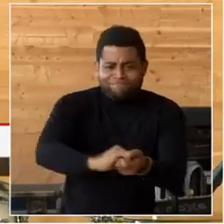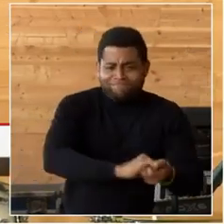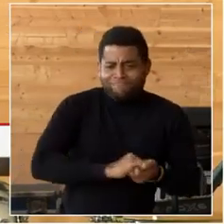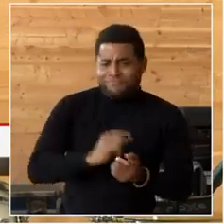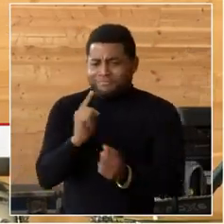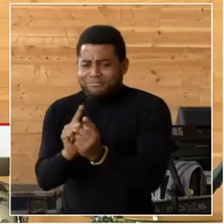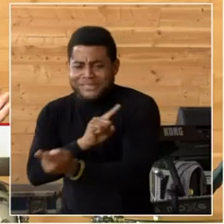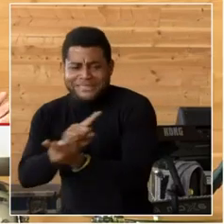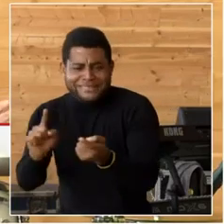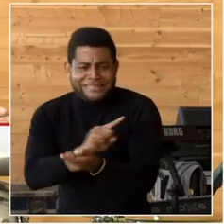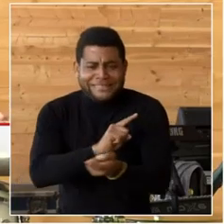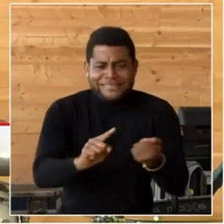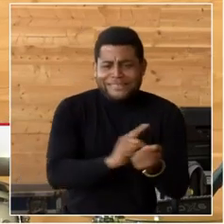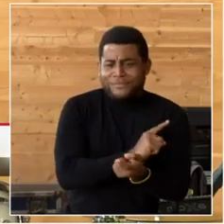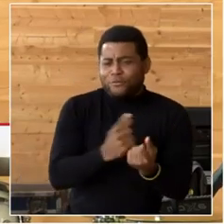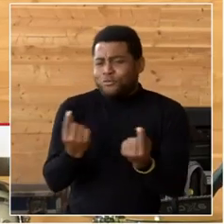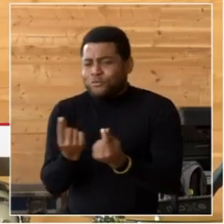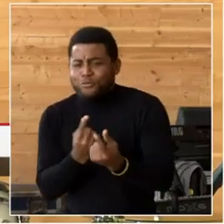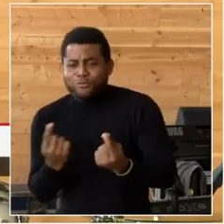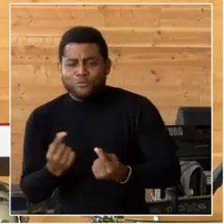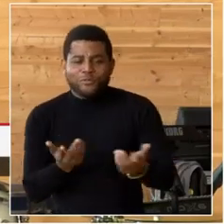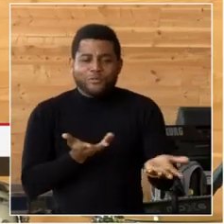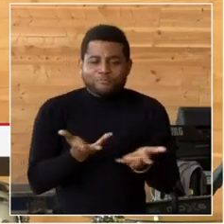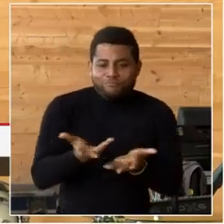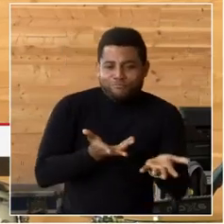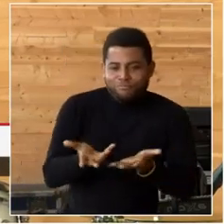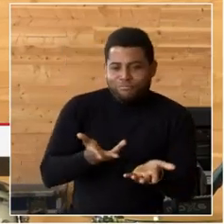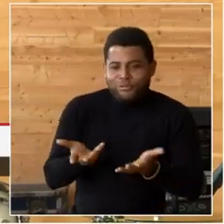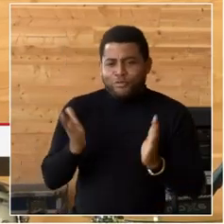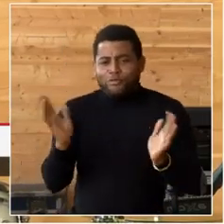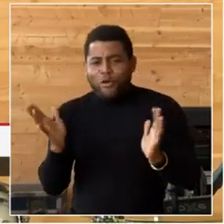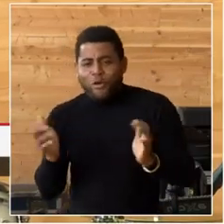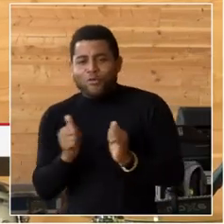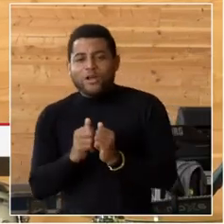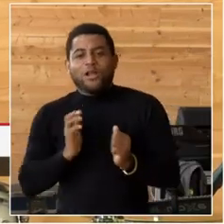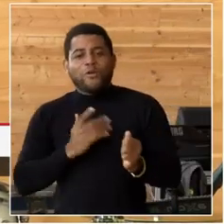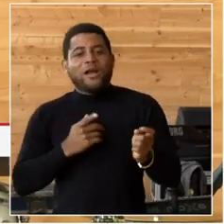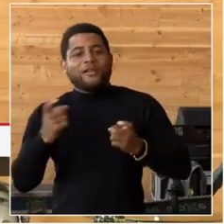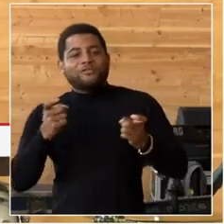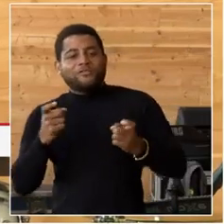you're doing. Talk to our administration